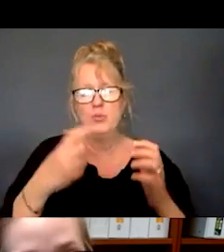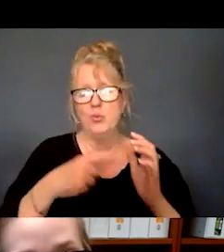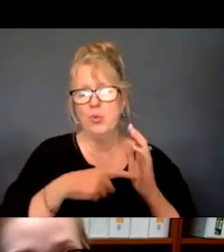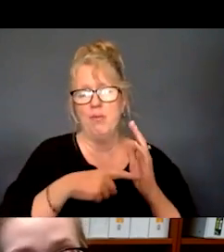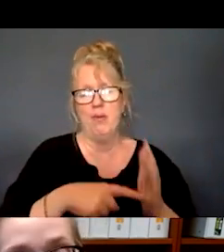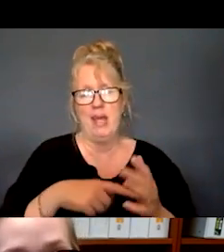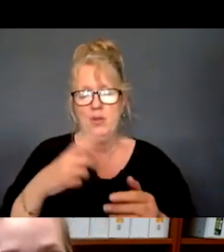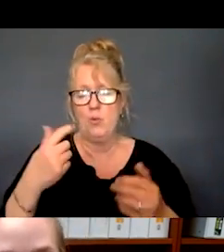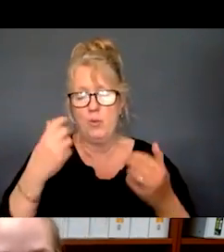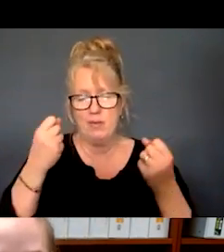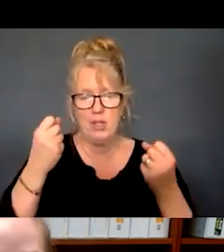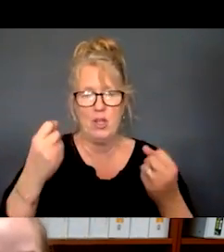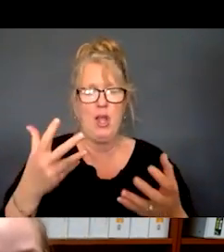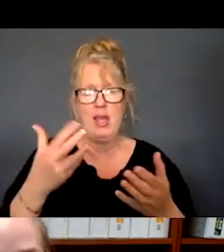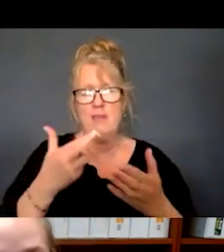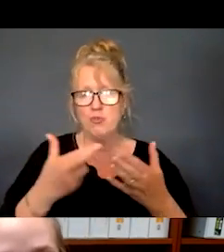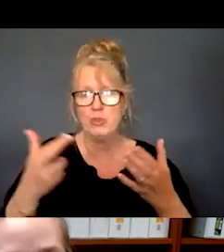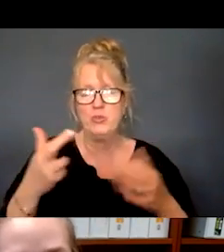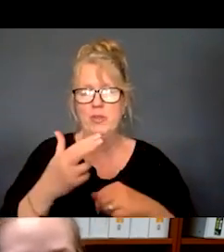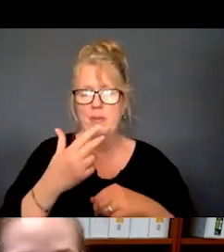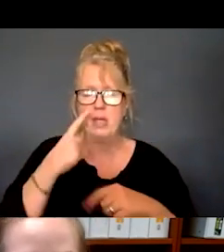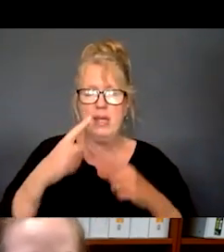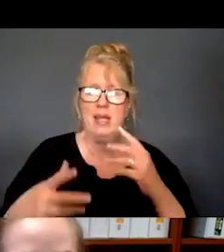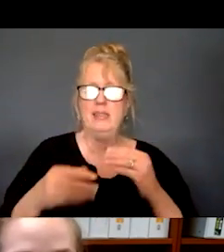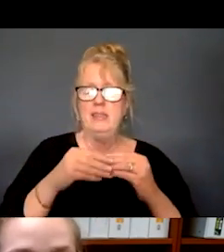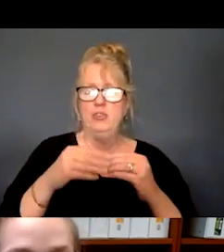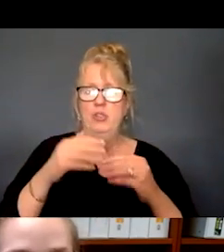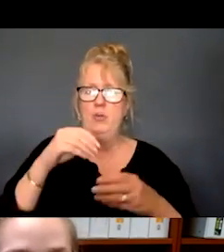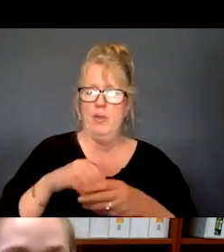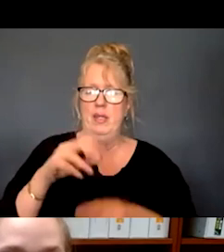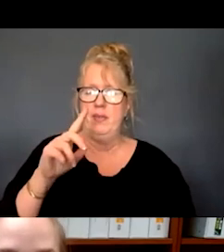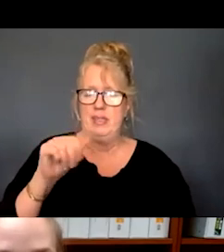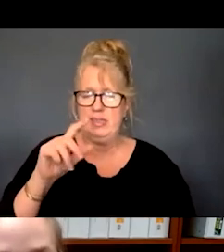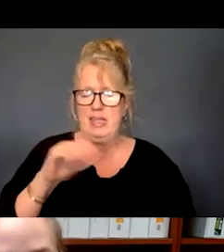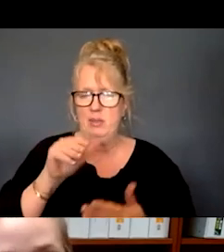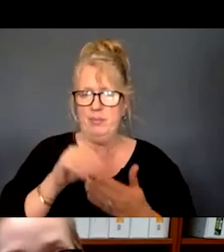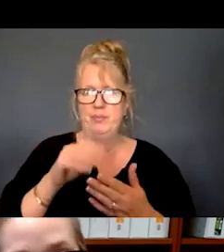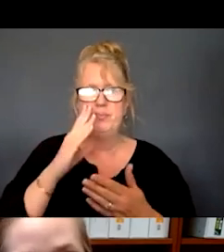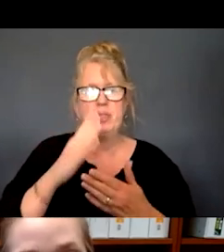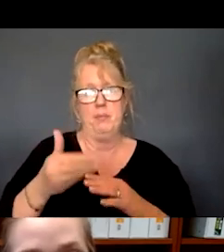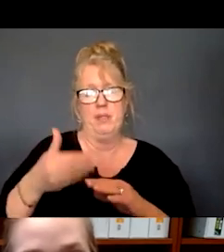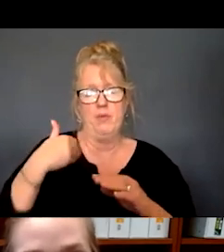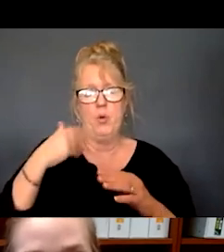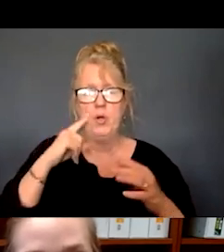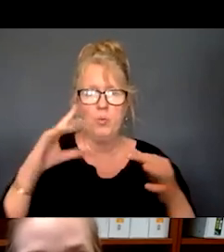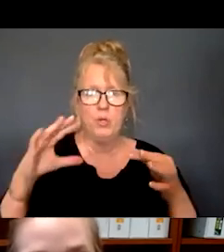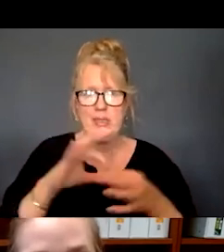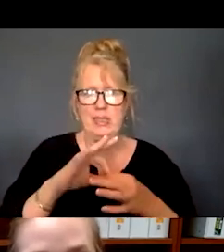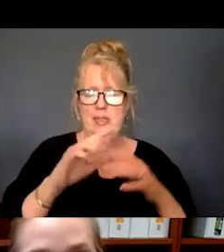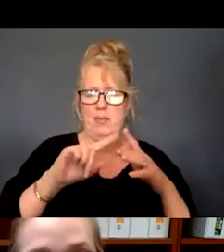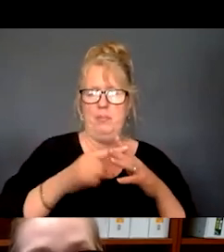have a lot of resources available in addition to those within the data center. Some of those were linked earlier at the start